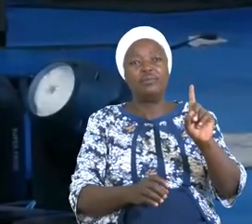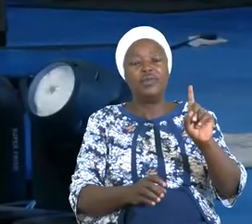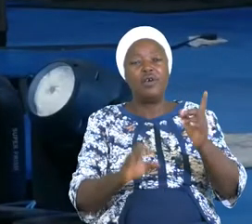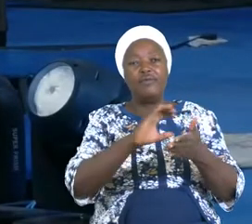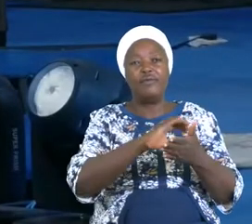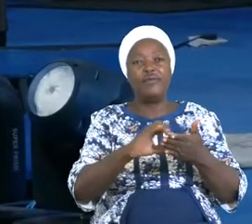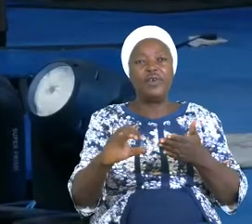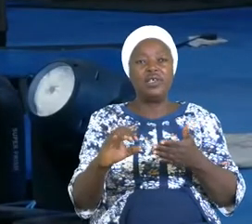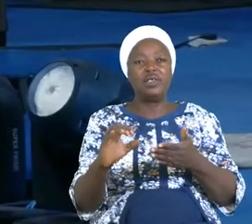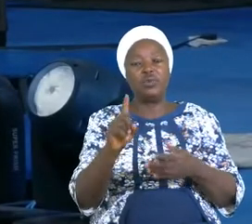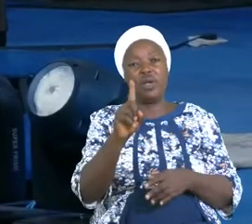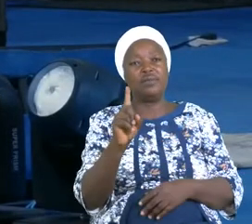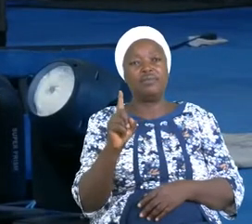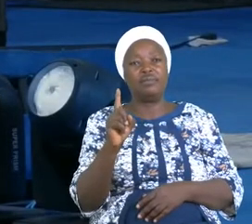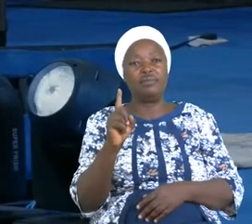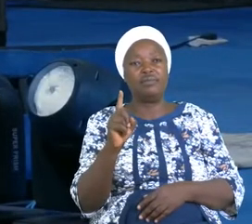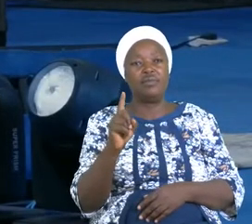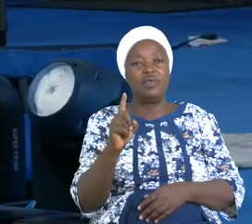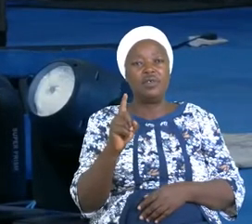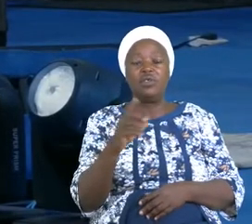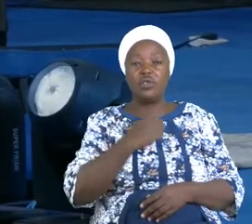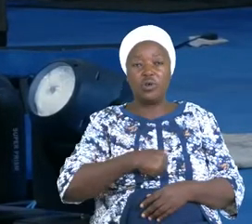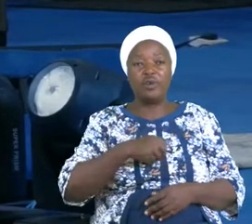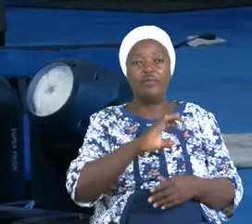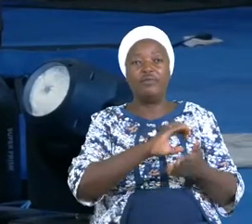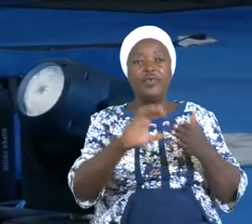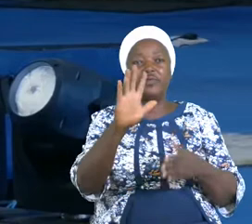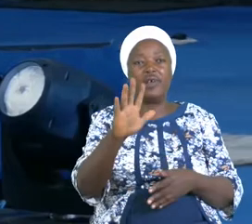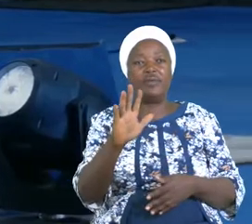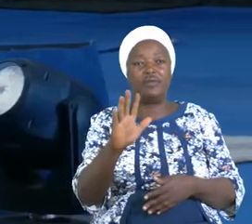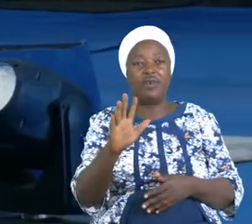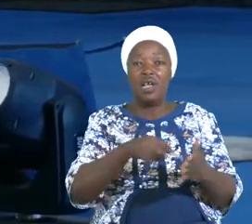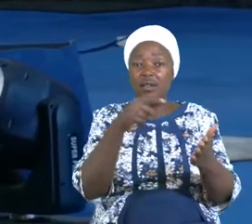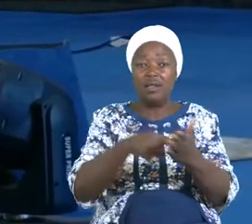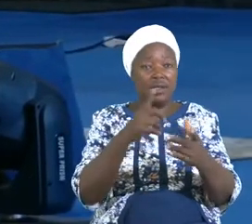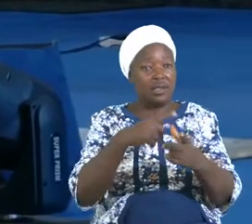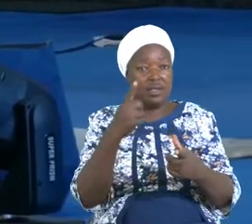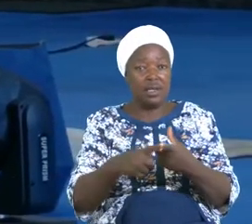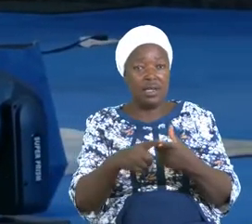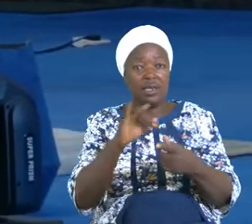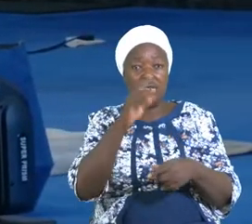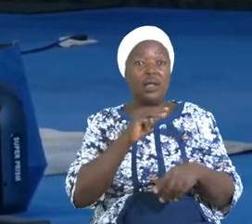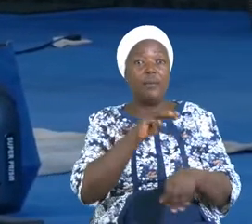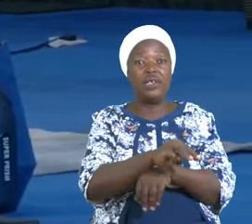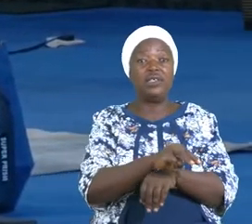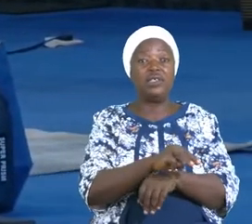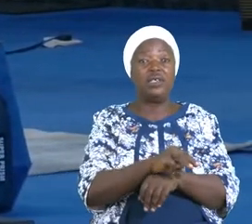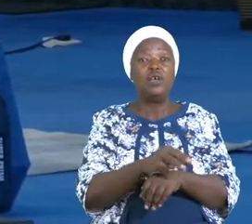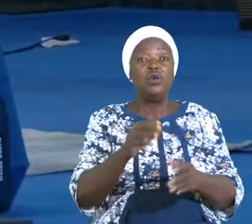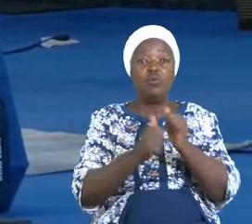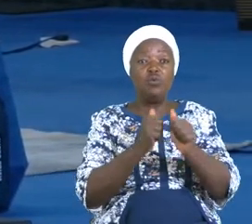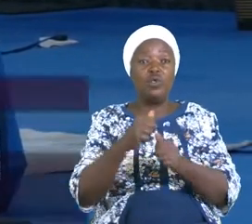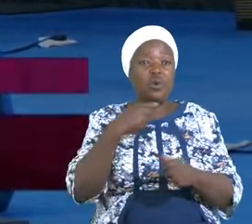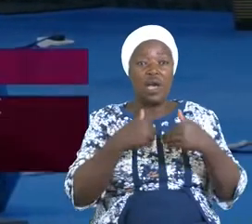verse 1, from verse 5. This then is the message which we have